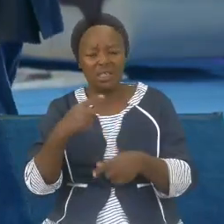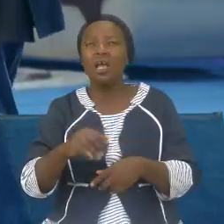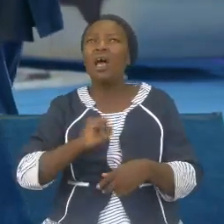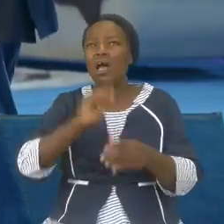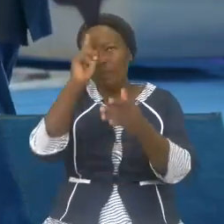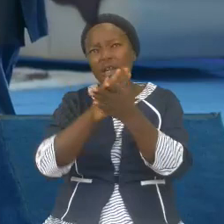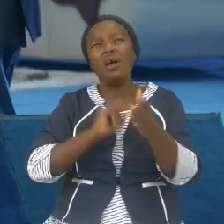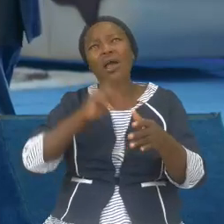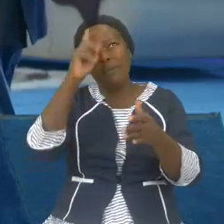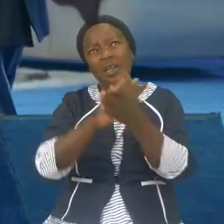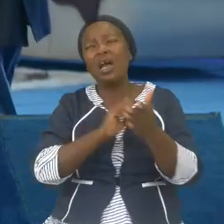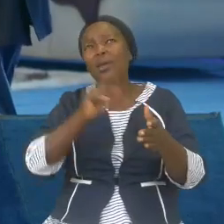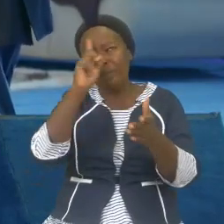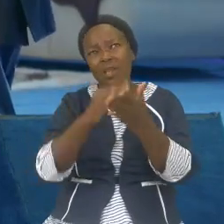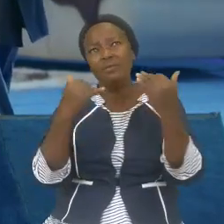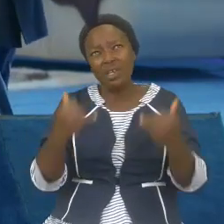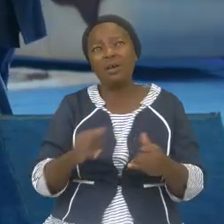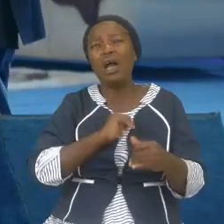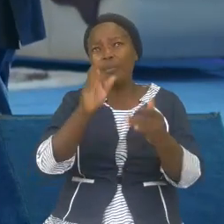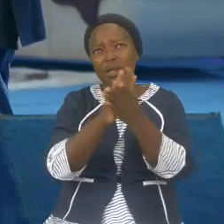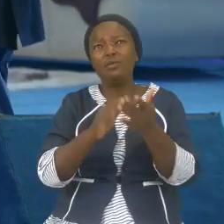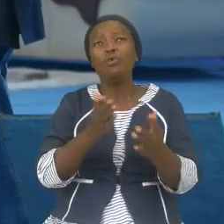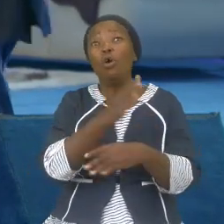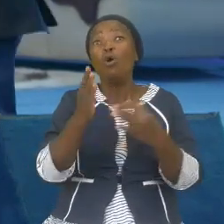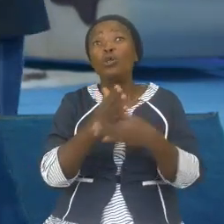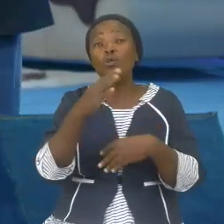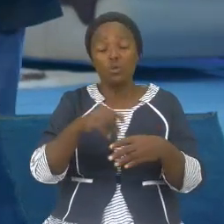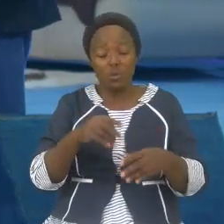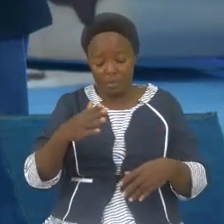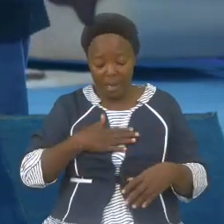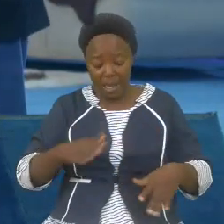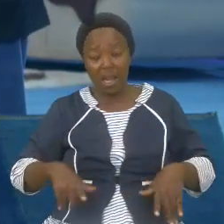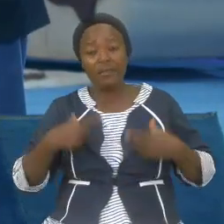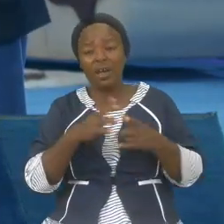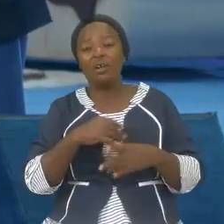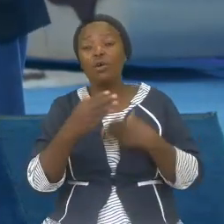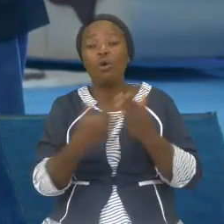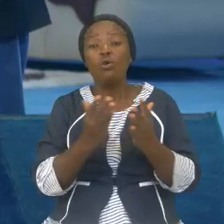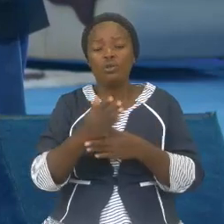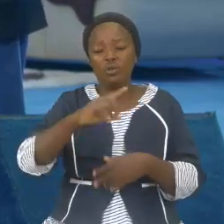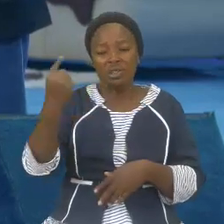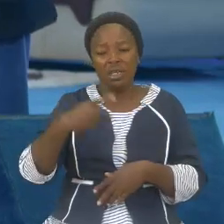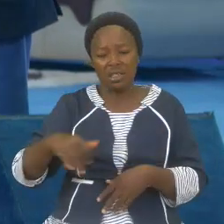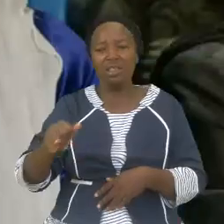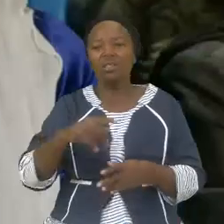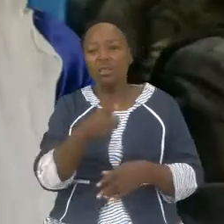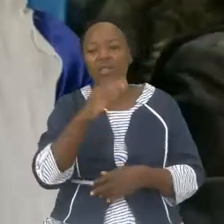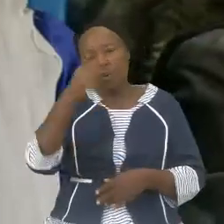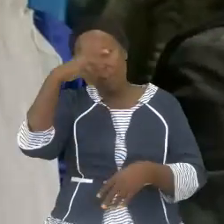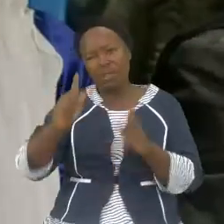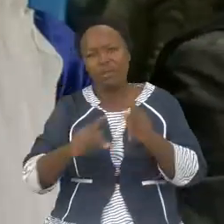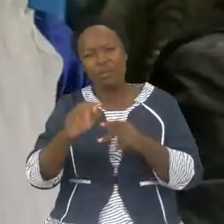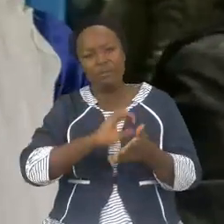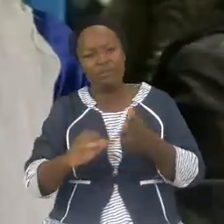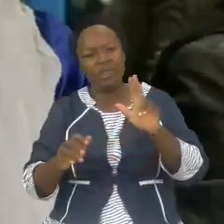I believe now, I believe throughout life, I believe for eternity. Those are the wise people. Look at verse 34 there.